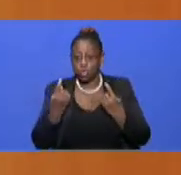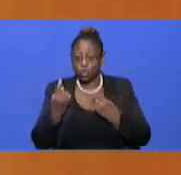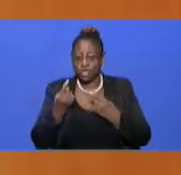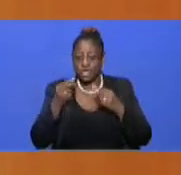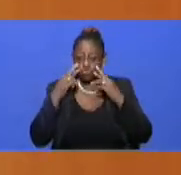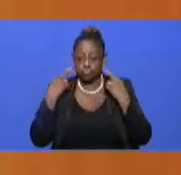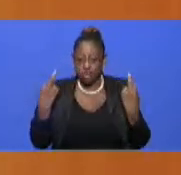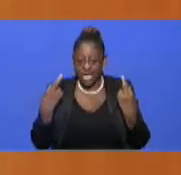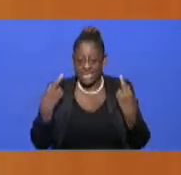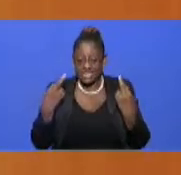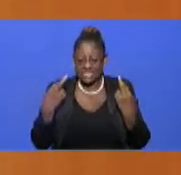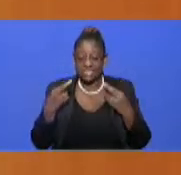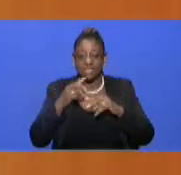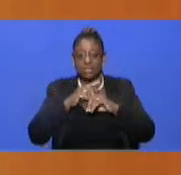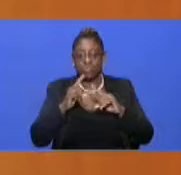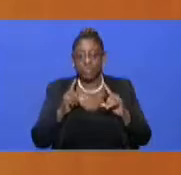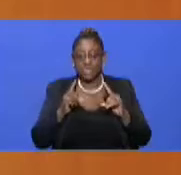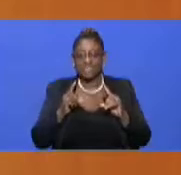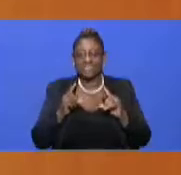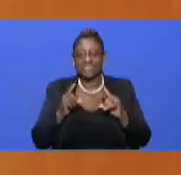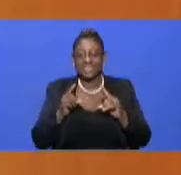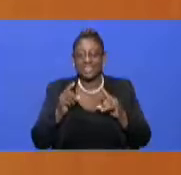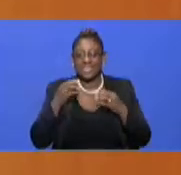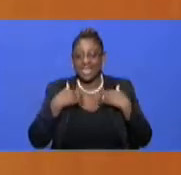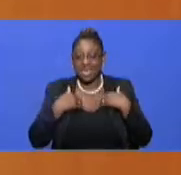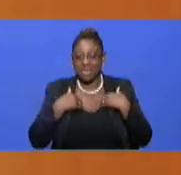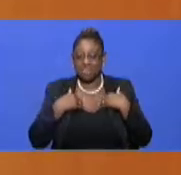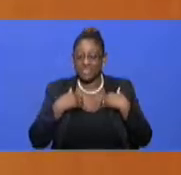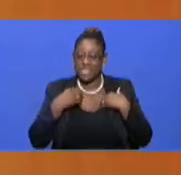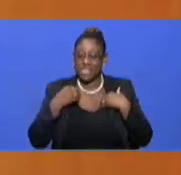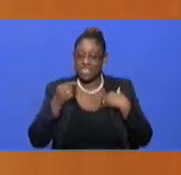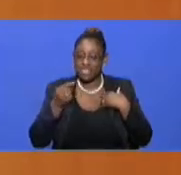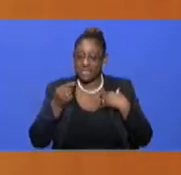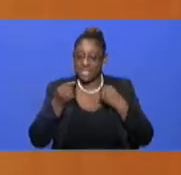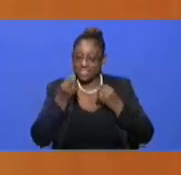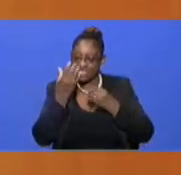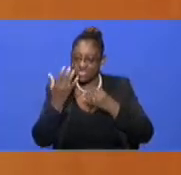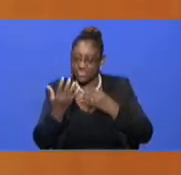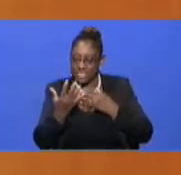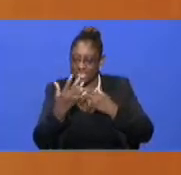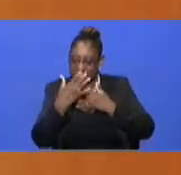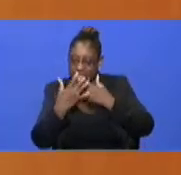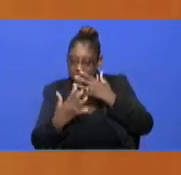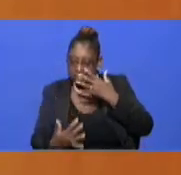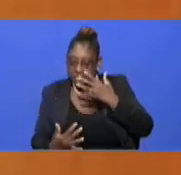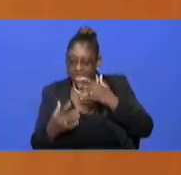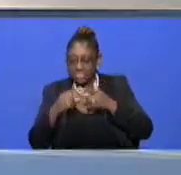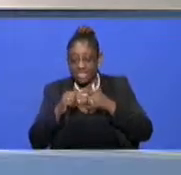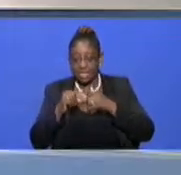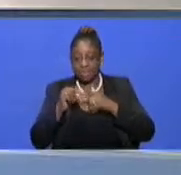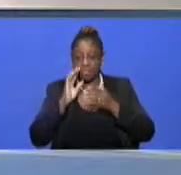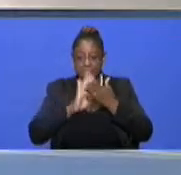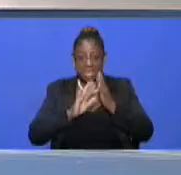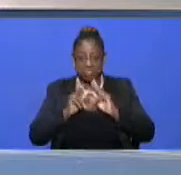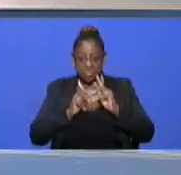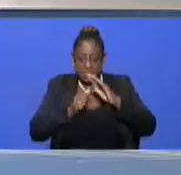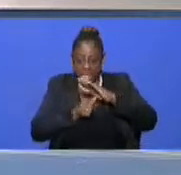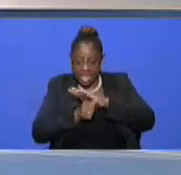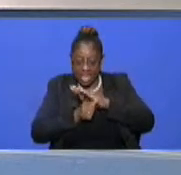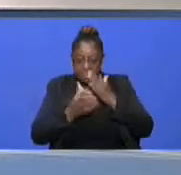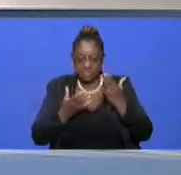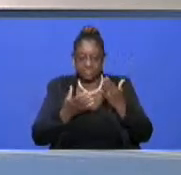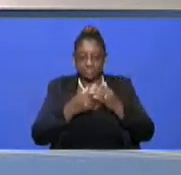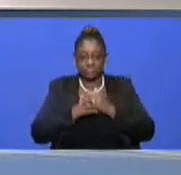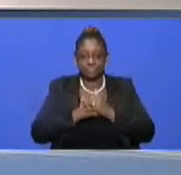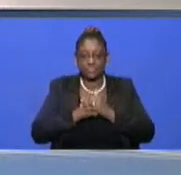and environmentally hazardous material, they're also hiding places for criminal activity. It's been